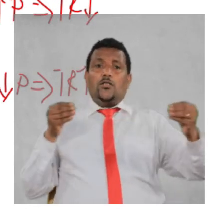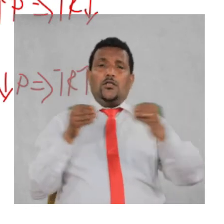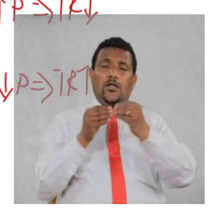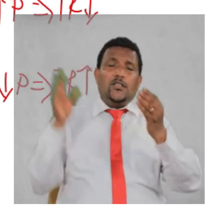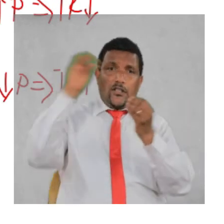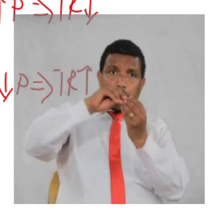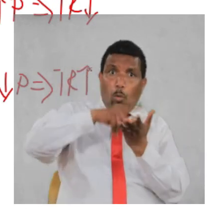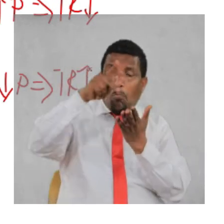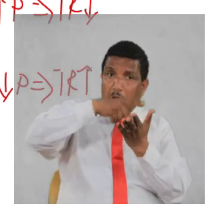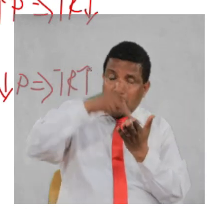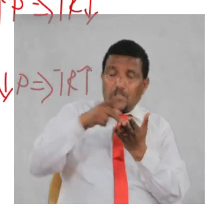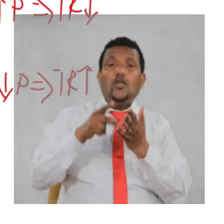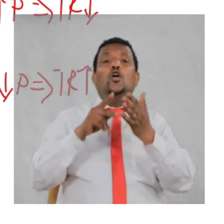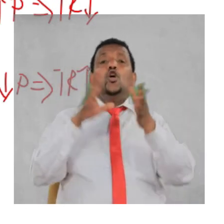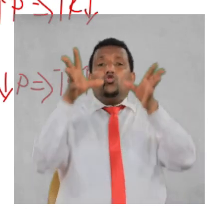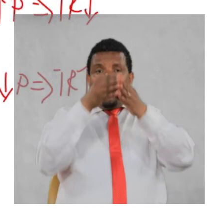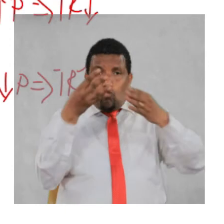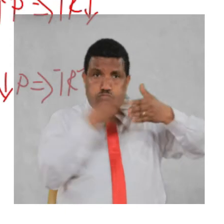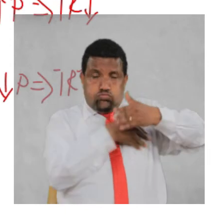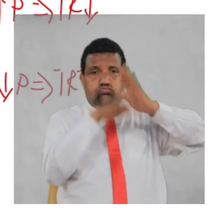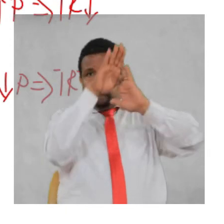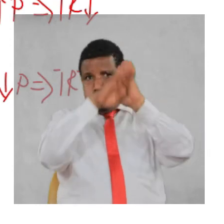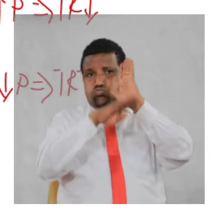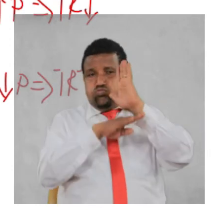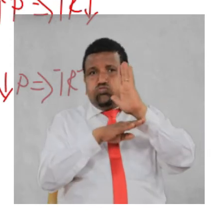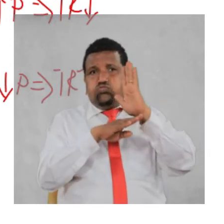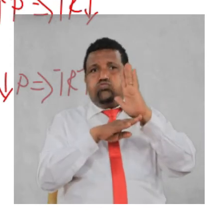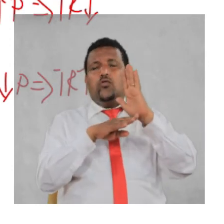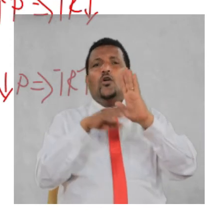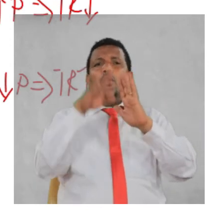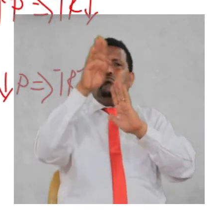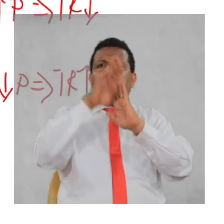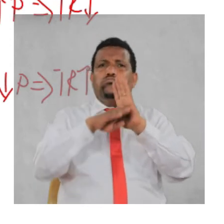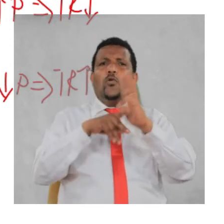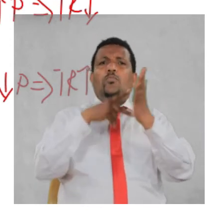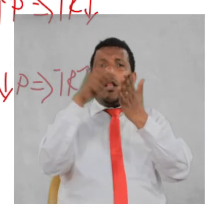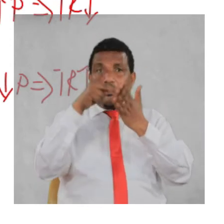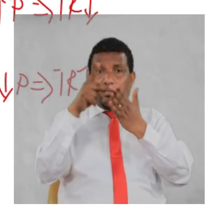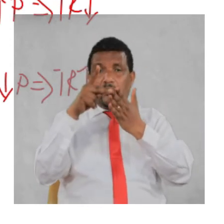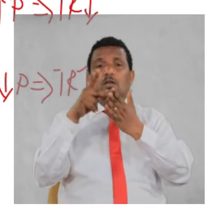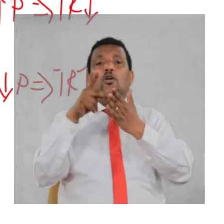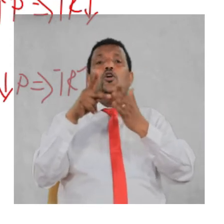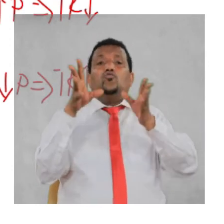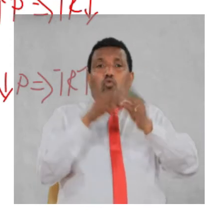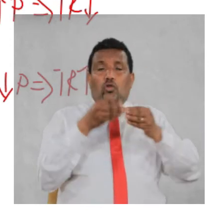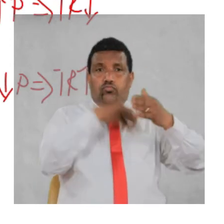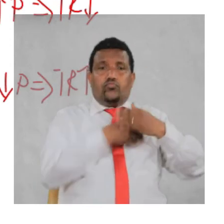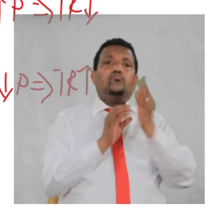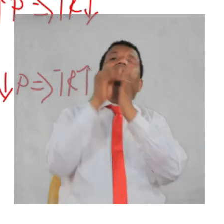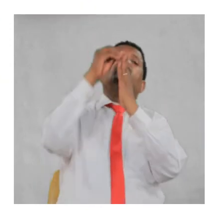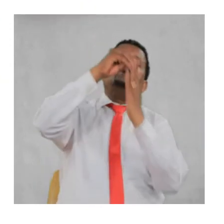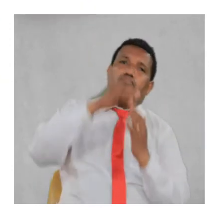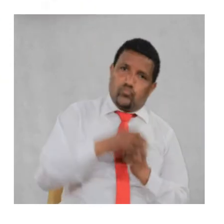in price, total revenue will decline, and with a fall in price, total revenue will increase.